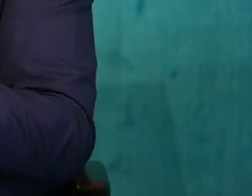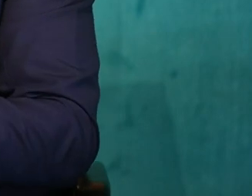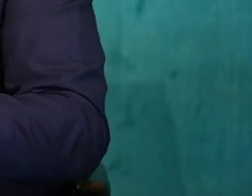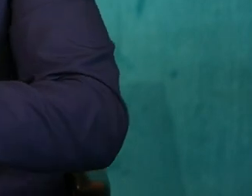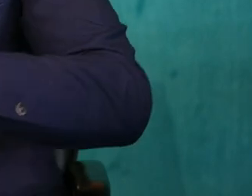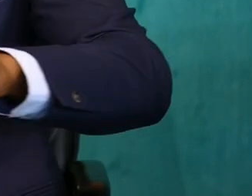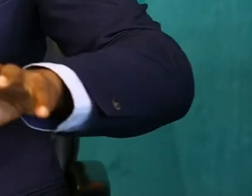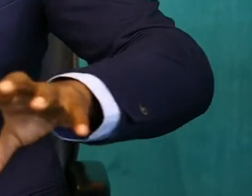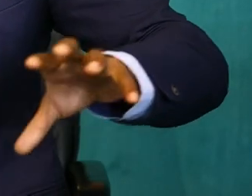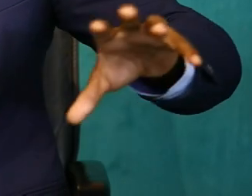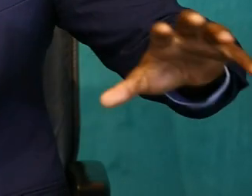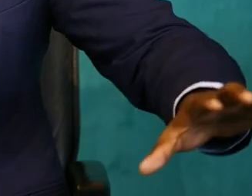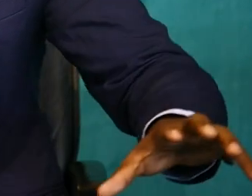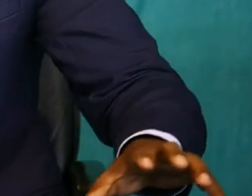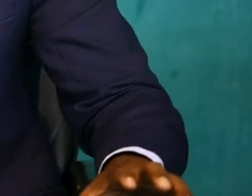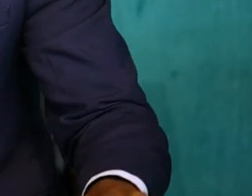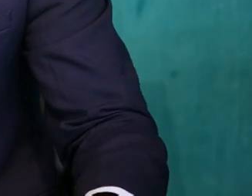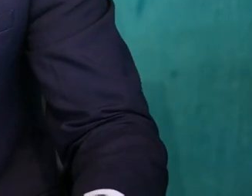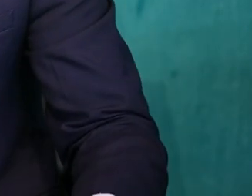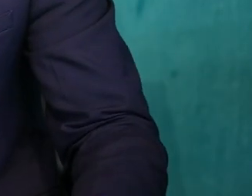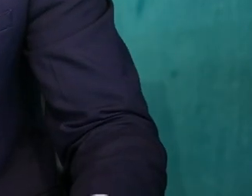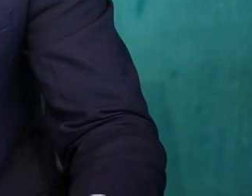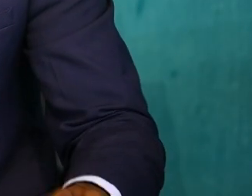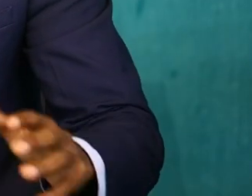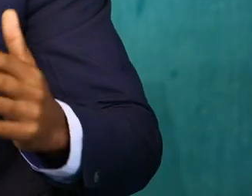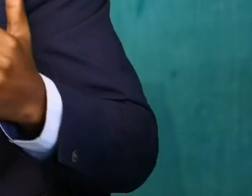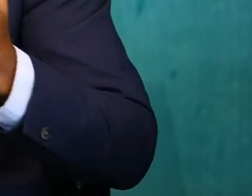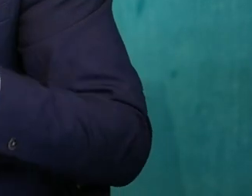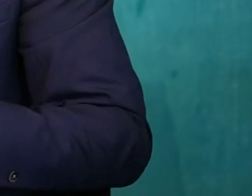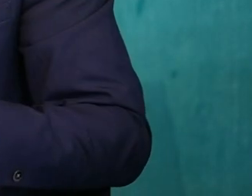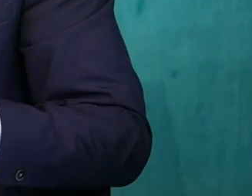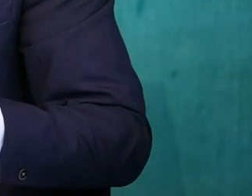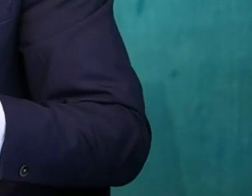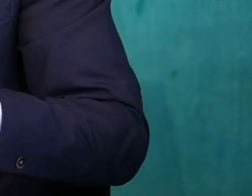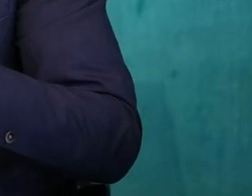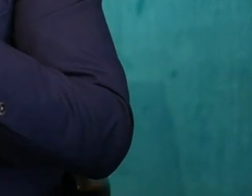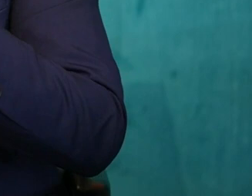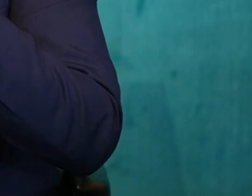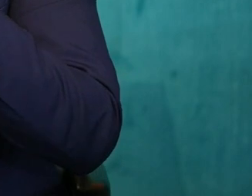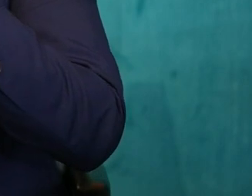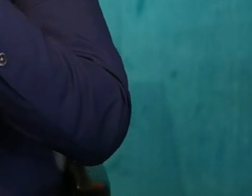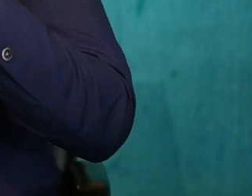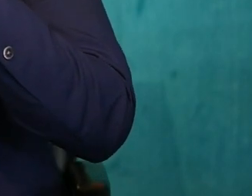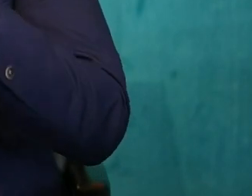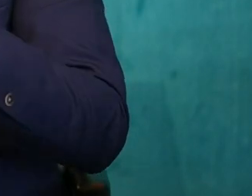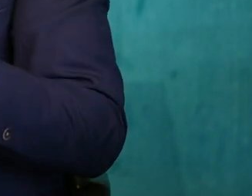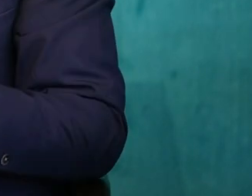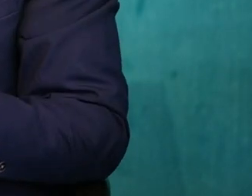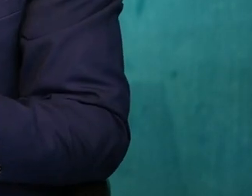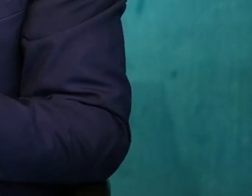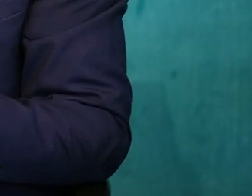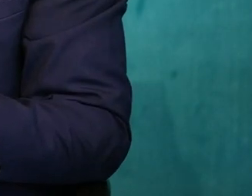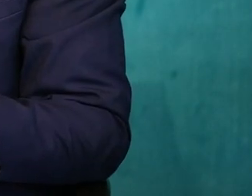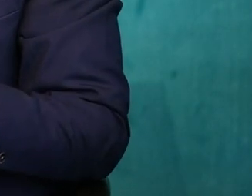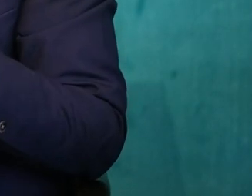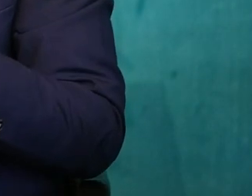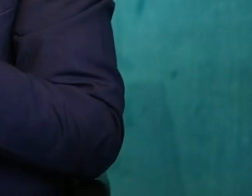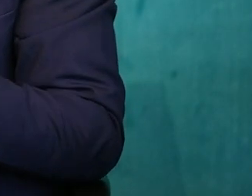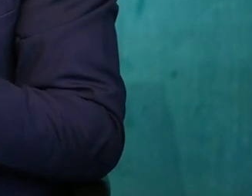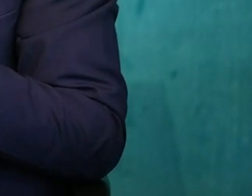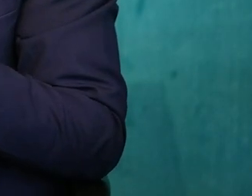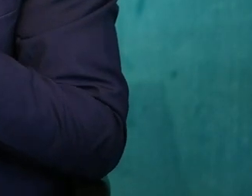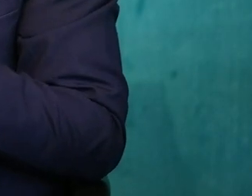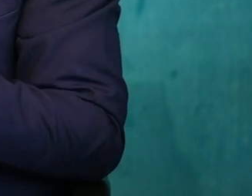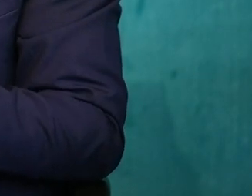they believed in the culture of the Egyptians. Mm-hmm. But that was not what God wanted.